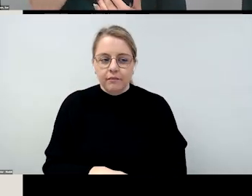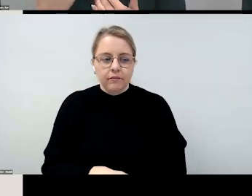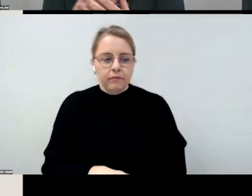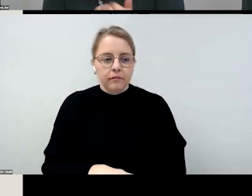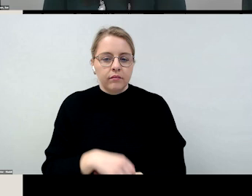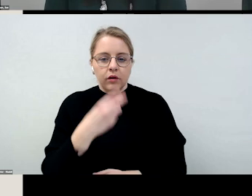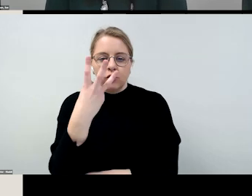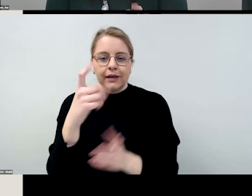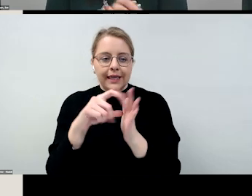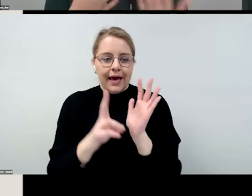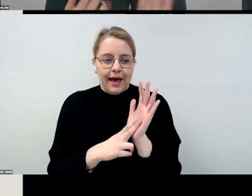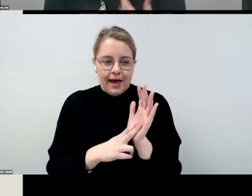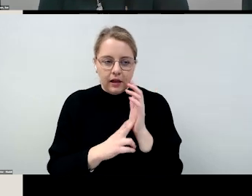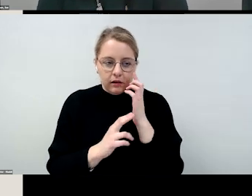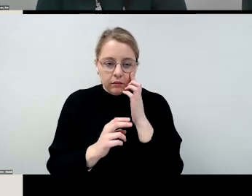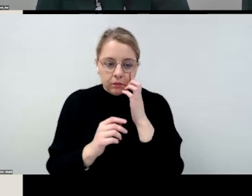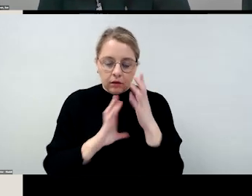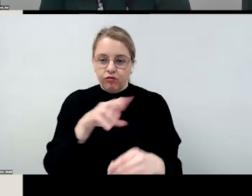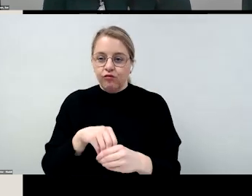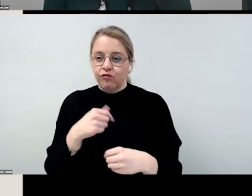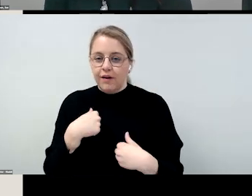3N, which is a part of the centre here, have also